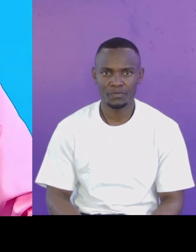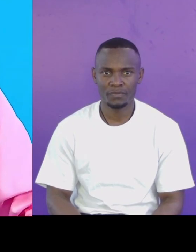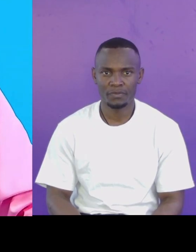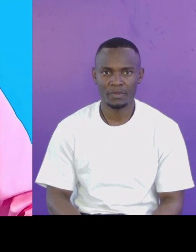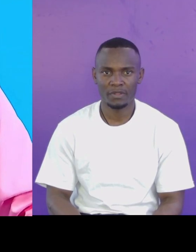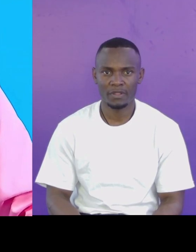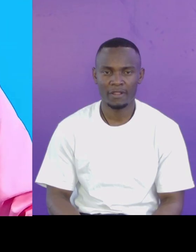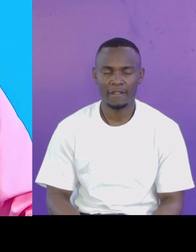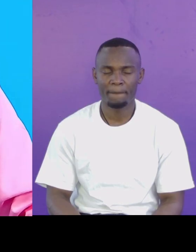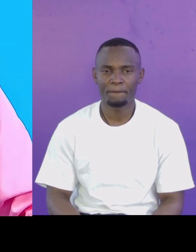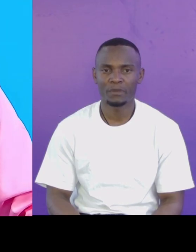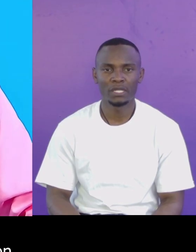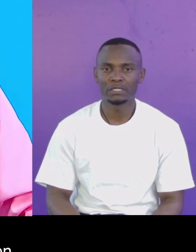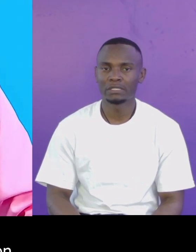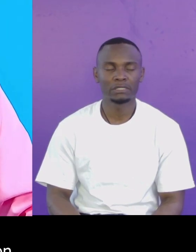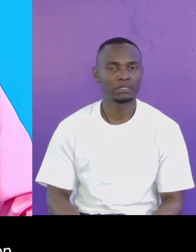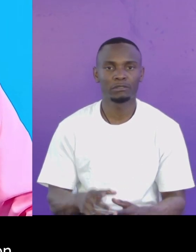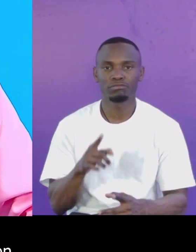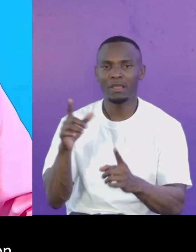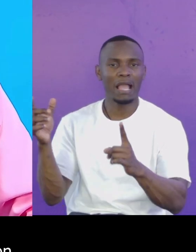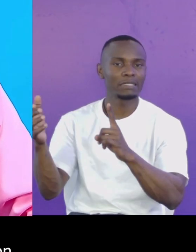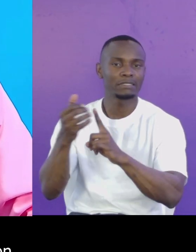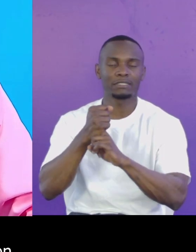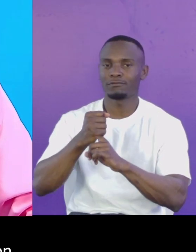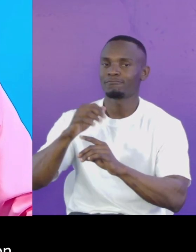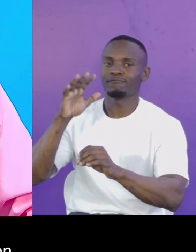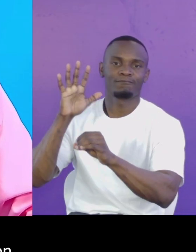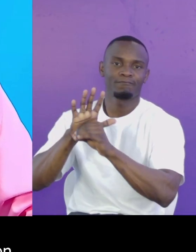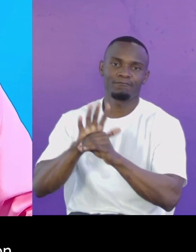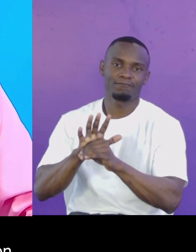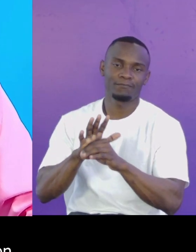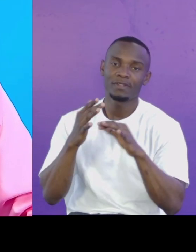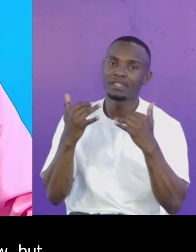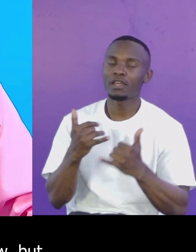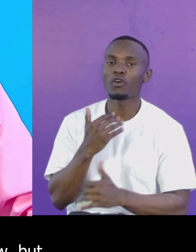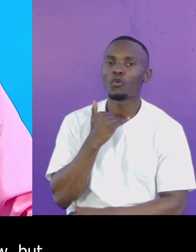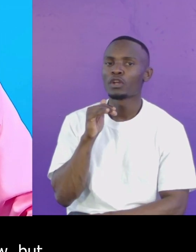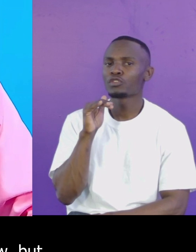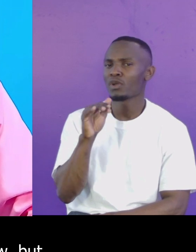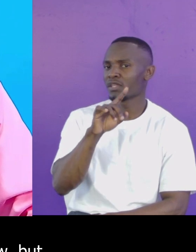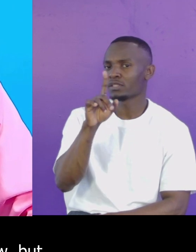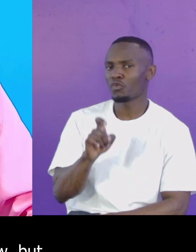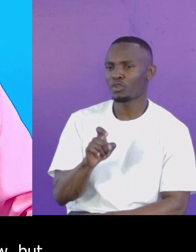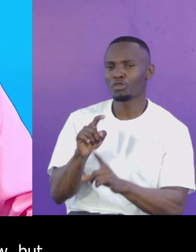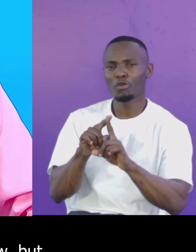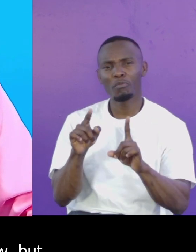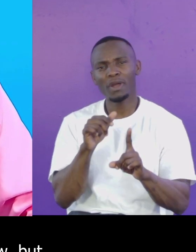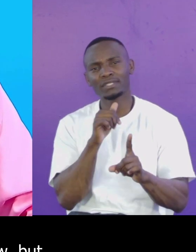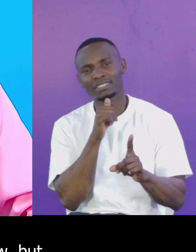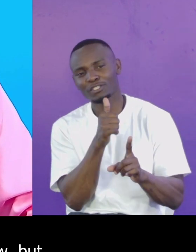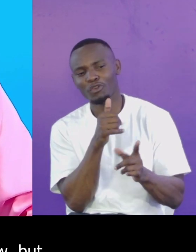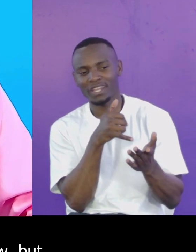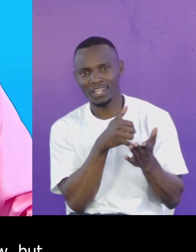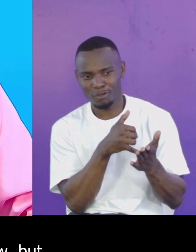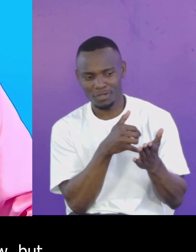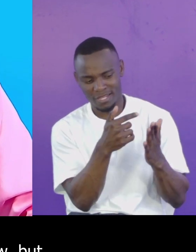You have really achieved so much, and I just want to ask a question, though it's not among the questions